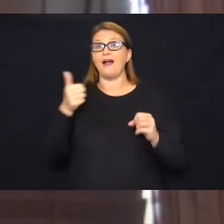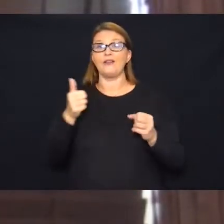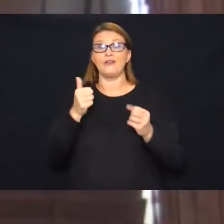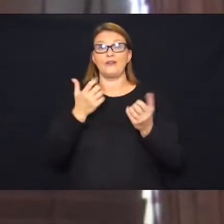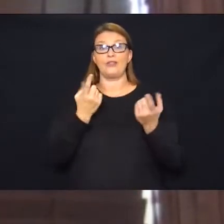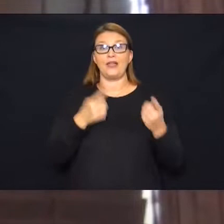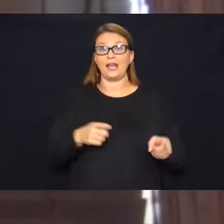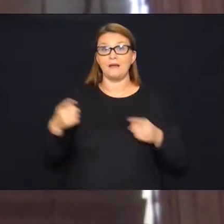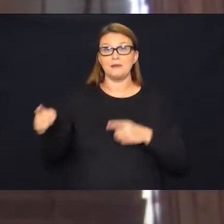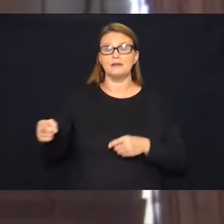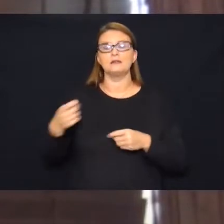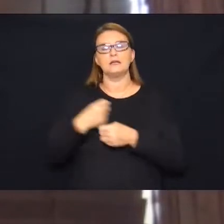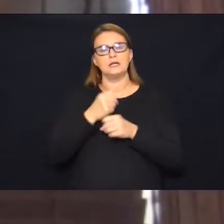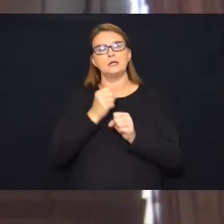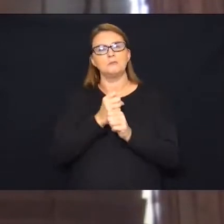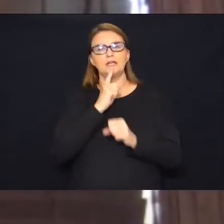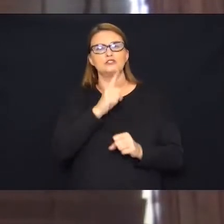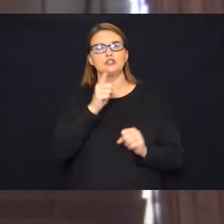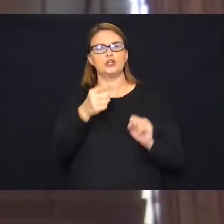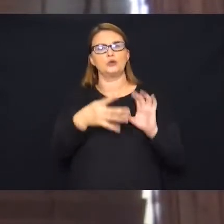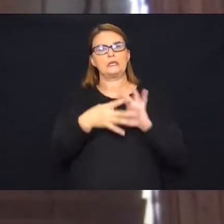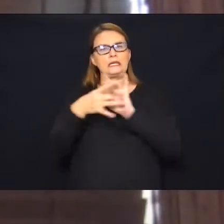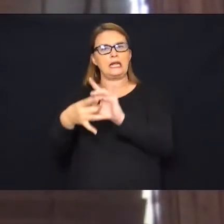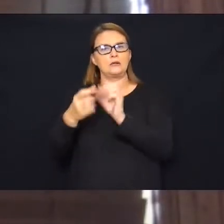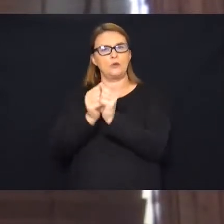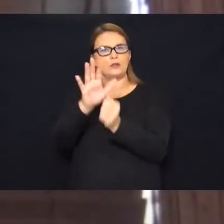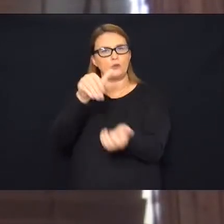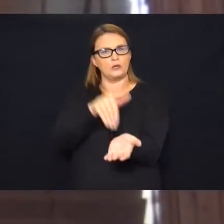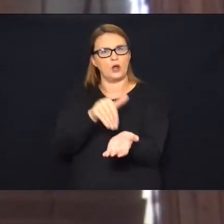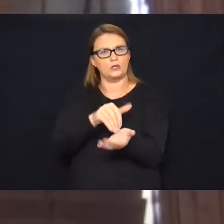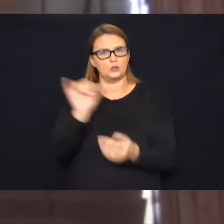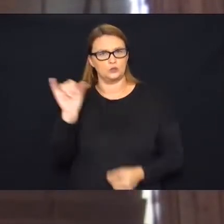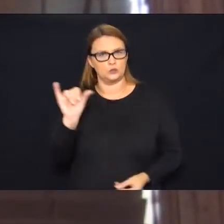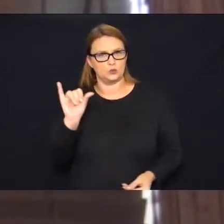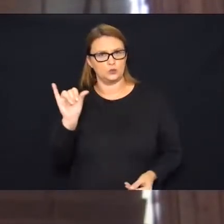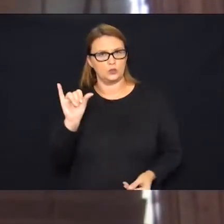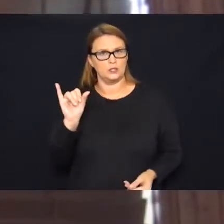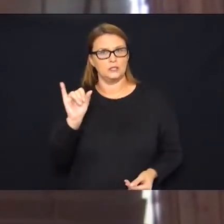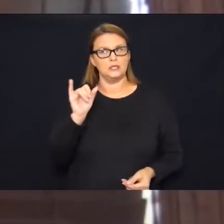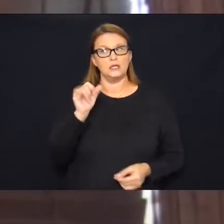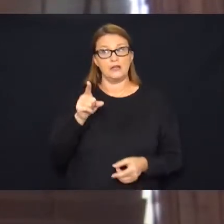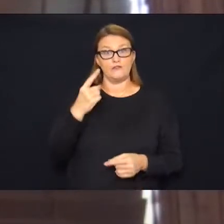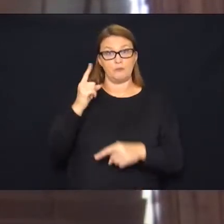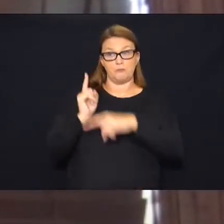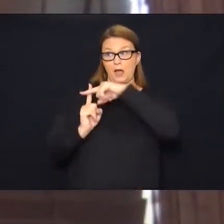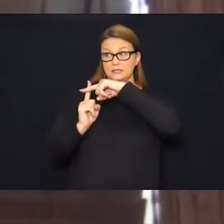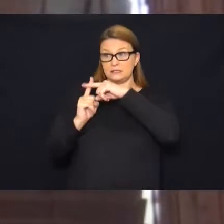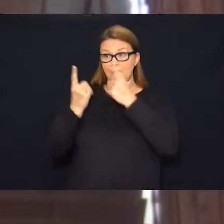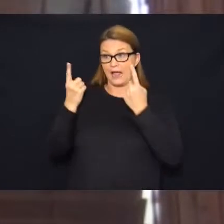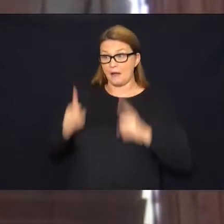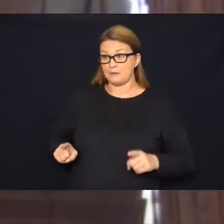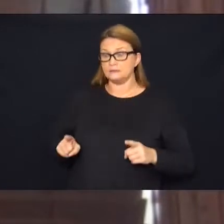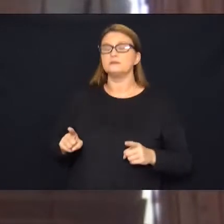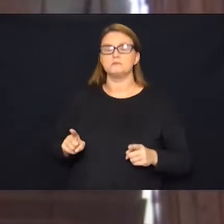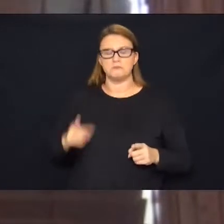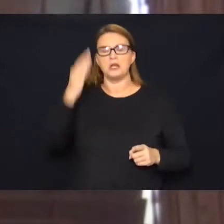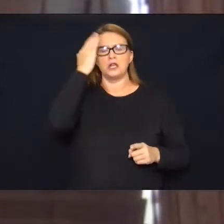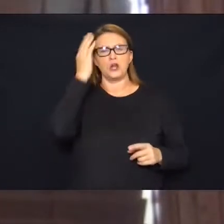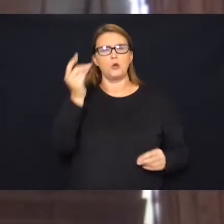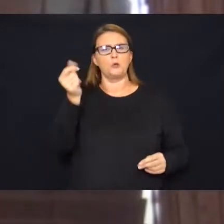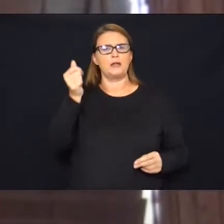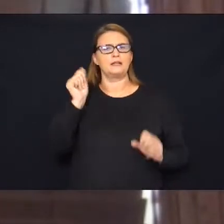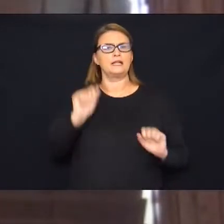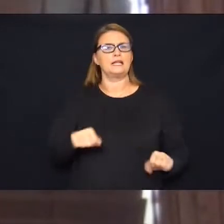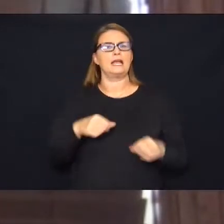conditions, then making sure that you're connected with your doctor as well, so that if you do test positive, we can quickly start to